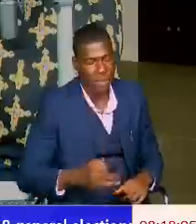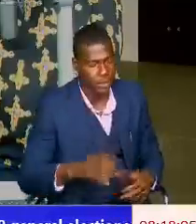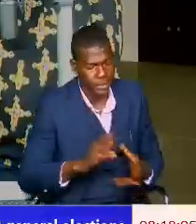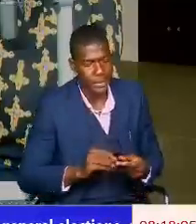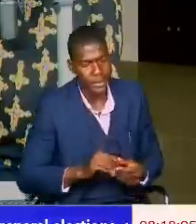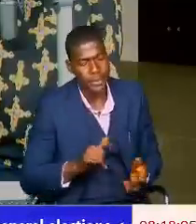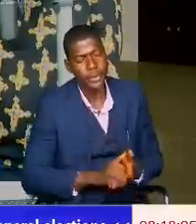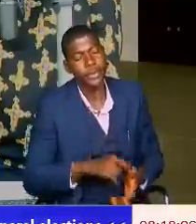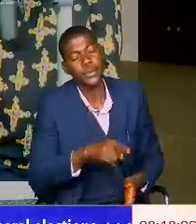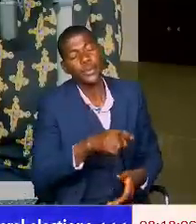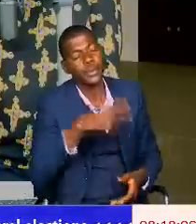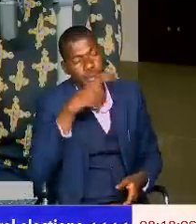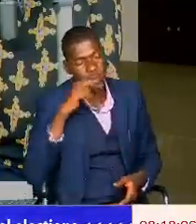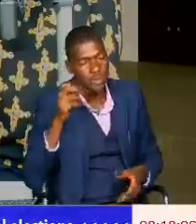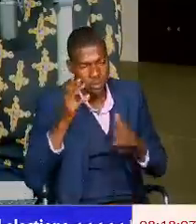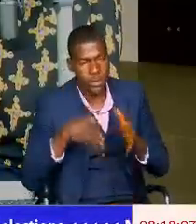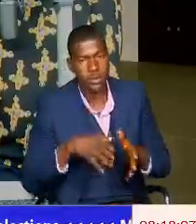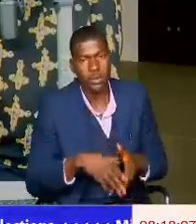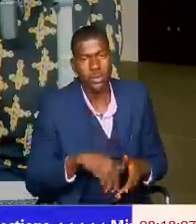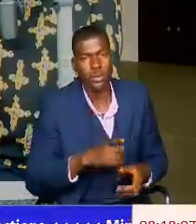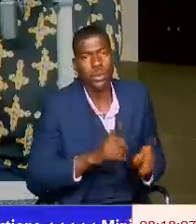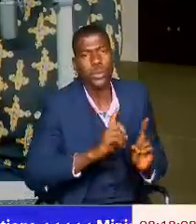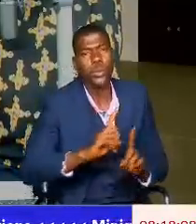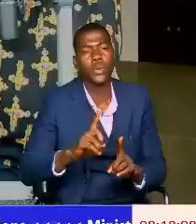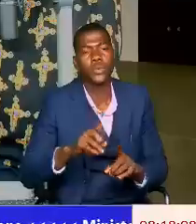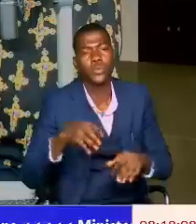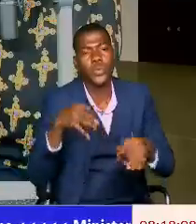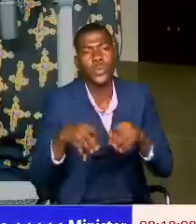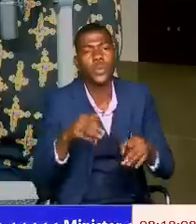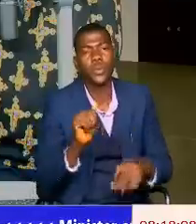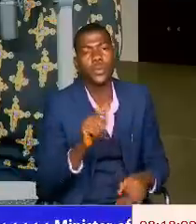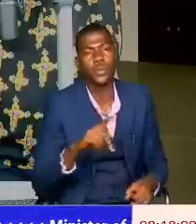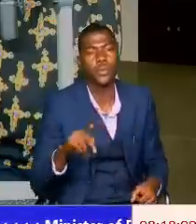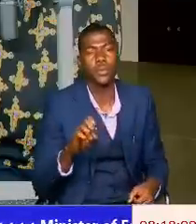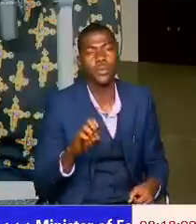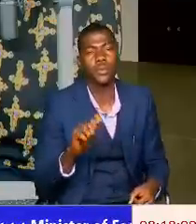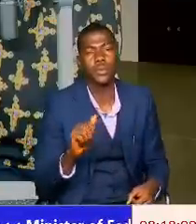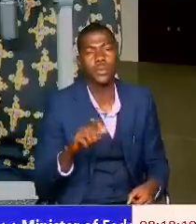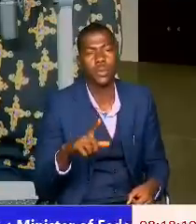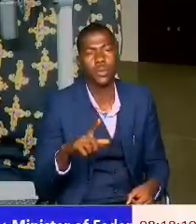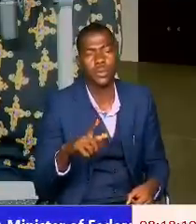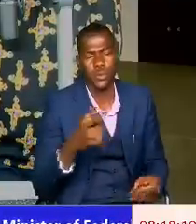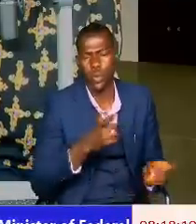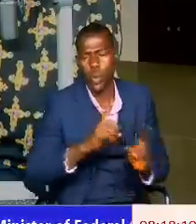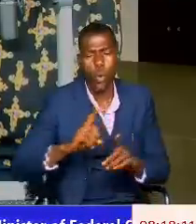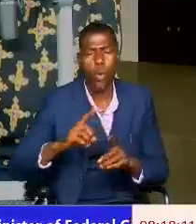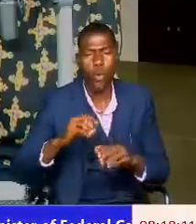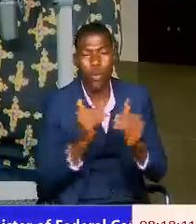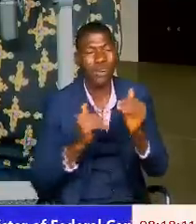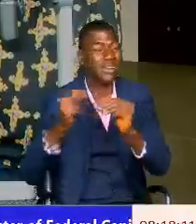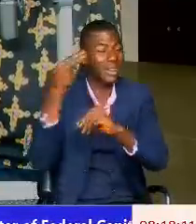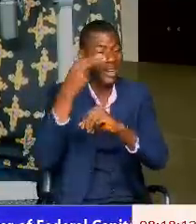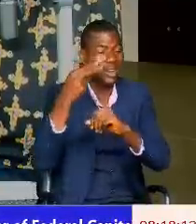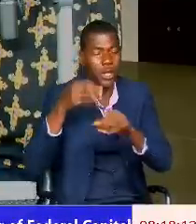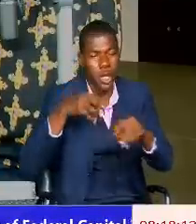native. You appeal finish for a court of appeal. They say native. You go Supreme Court, they say